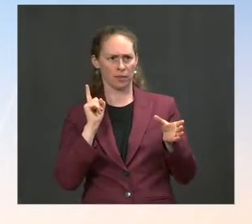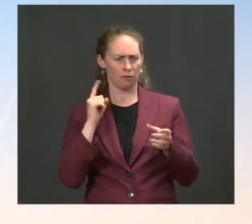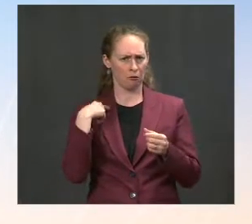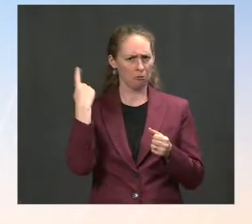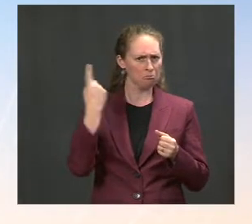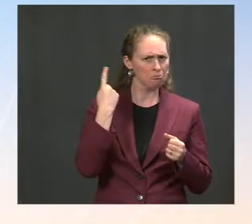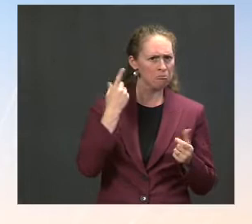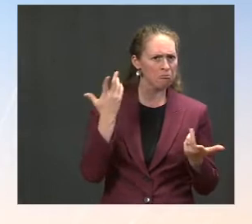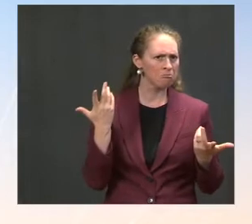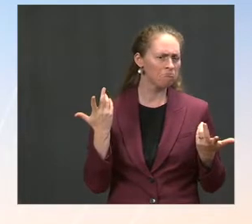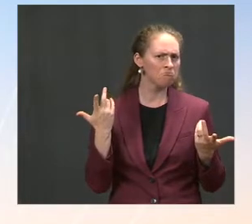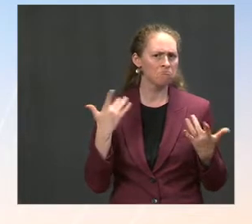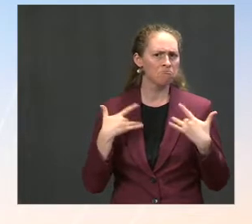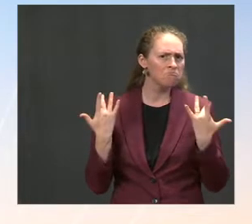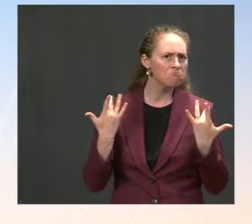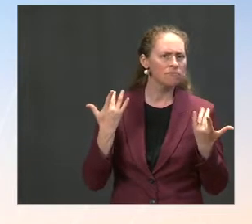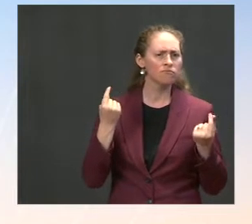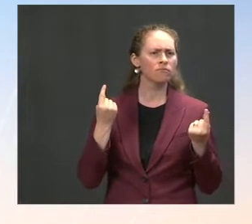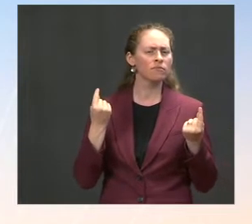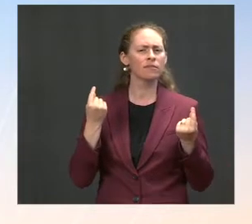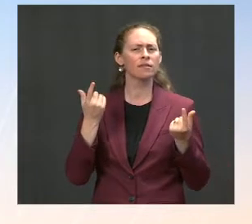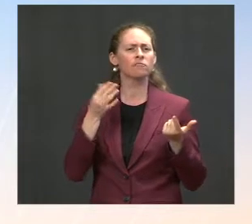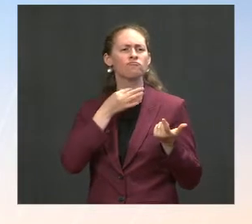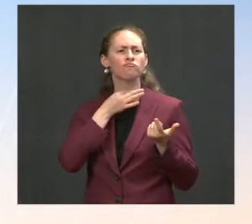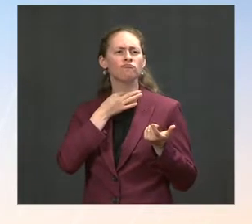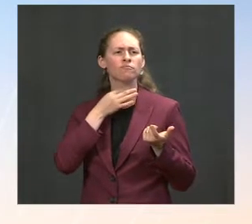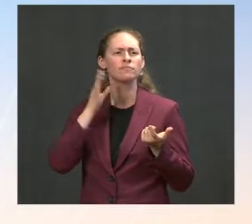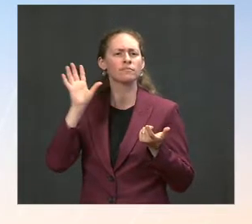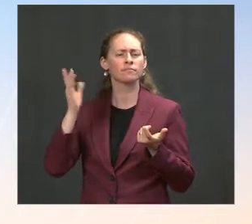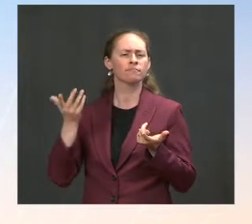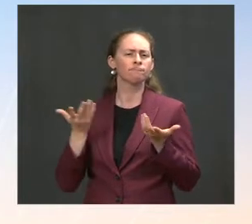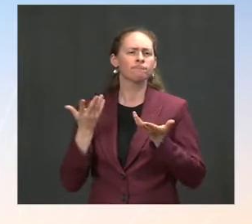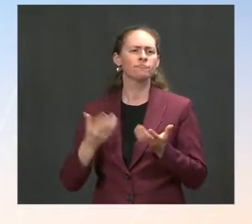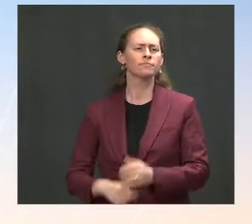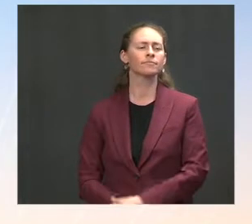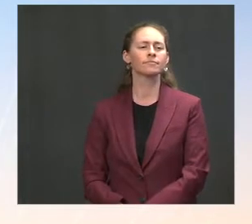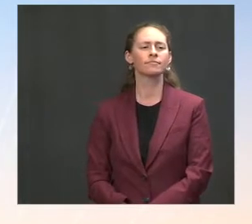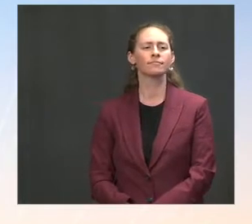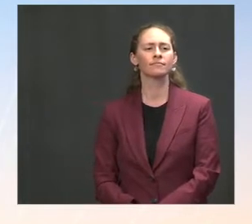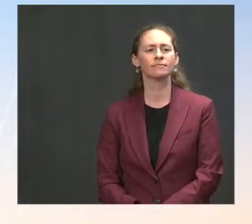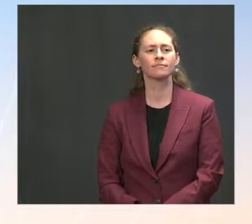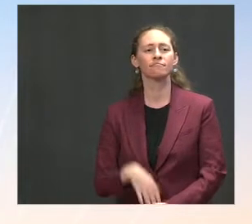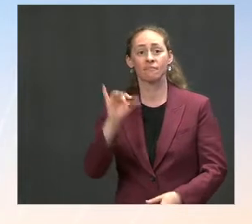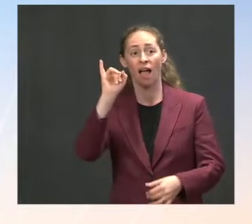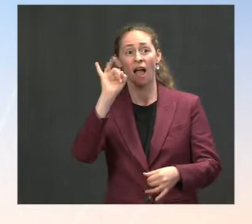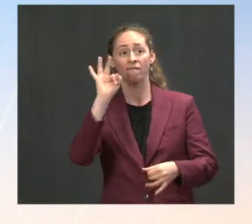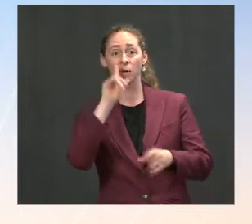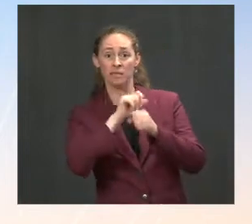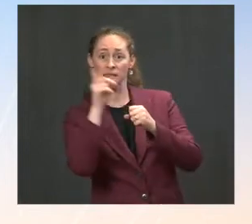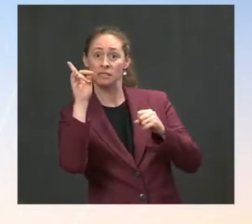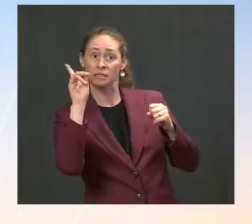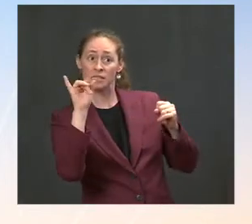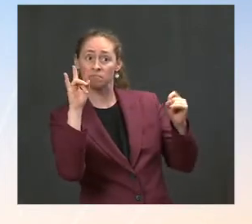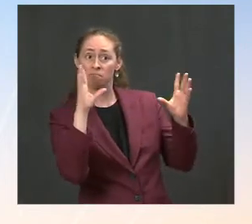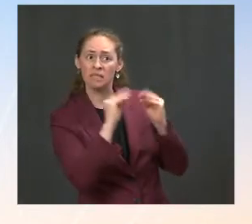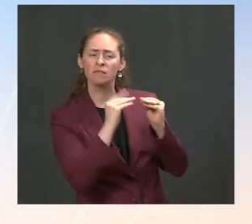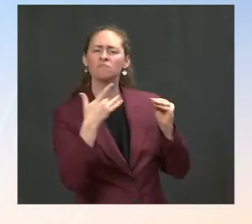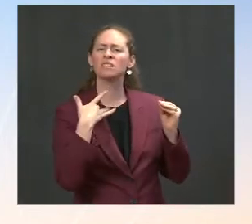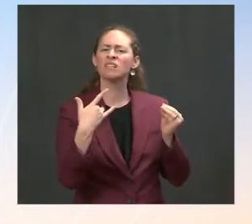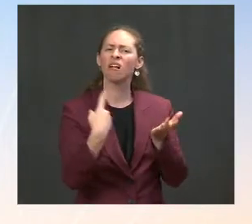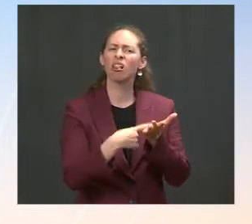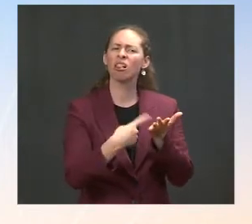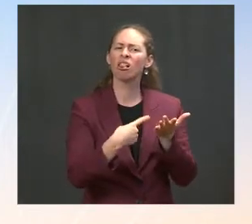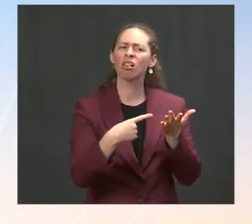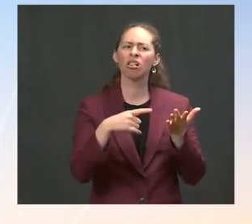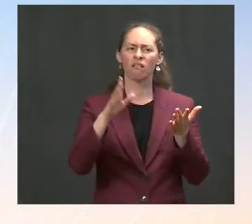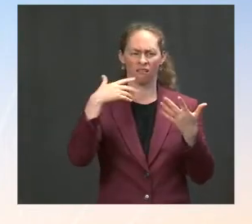on what his specific conversations might be with lawmakers involved in this process? We haven't really heard much about that. He has had a range of conversations with